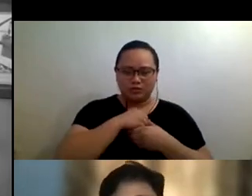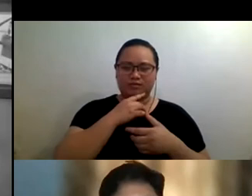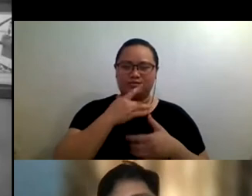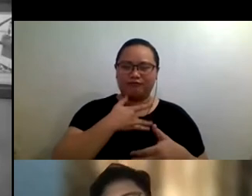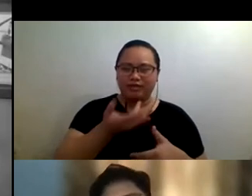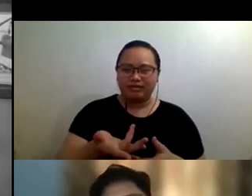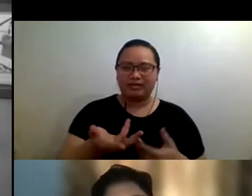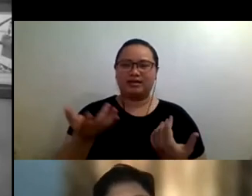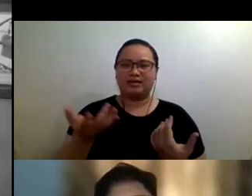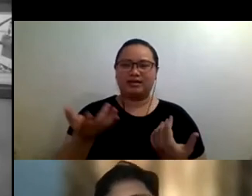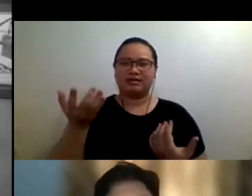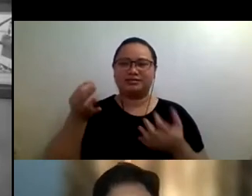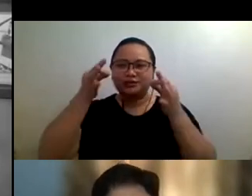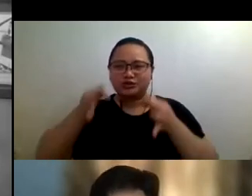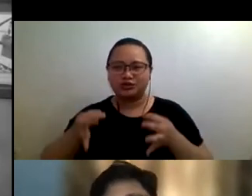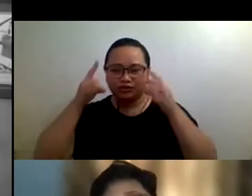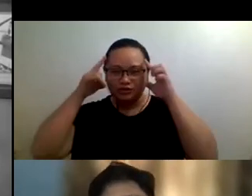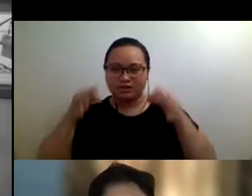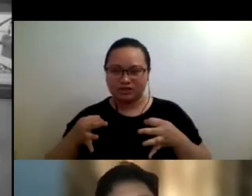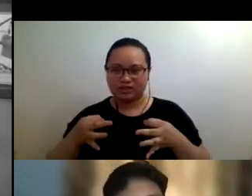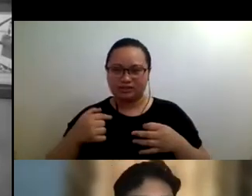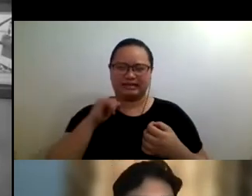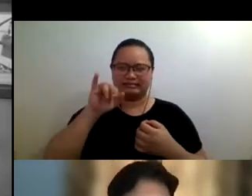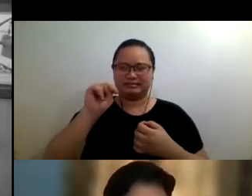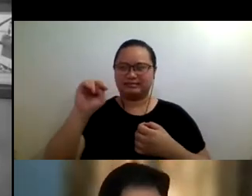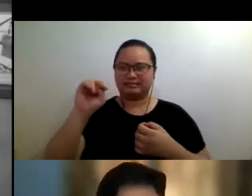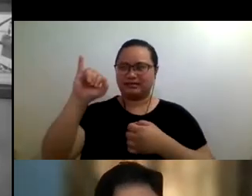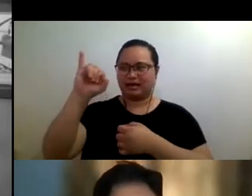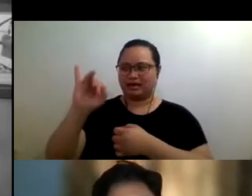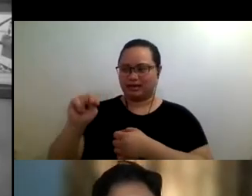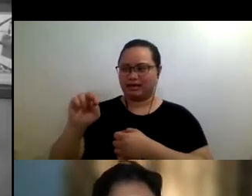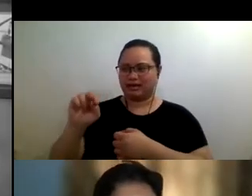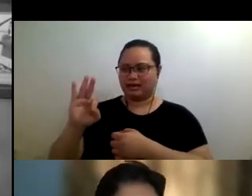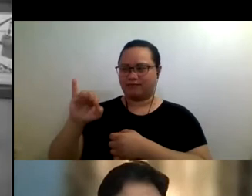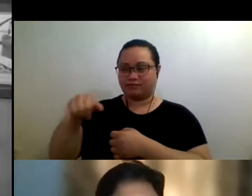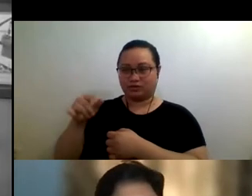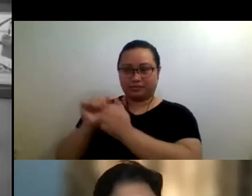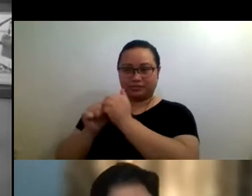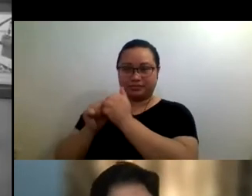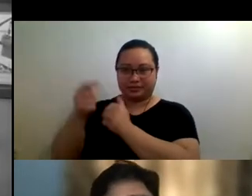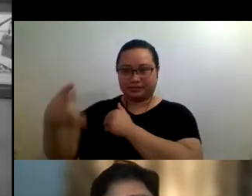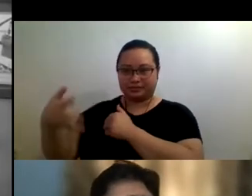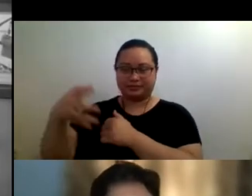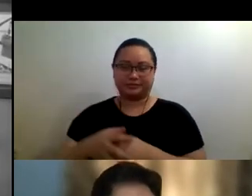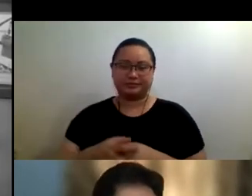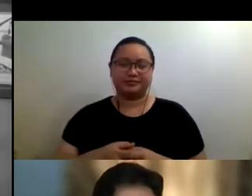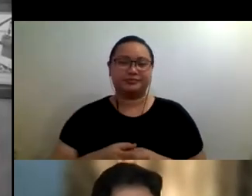yes, as mentioned, this is not a series of success stories on empathy. Now, in 2012, I was juggling two